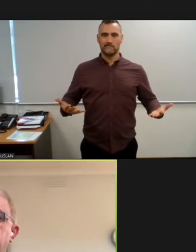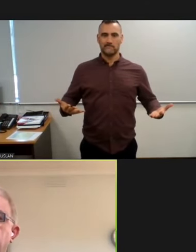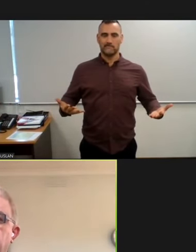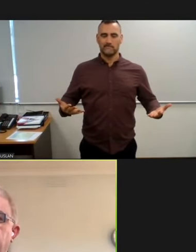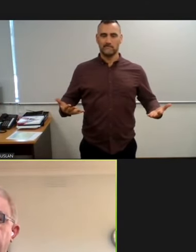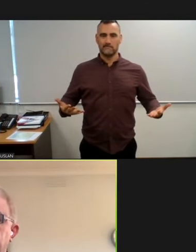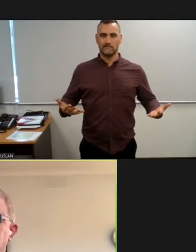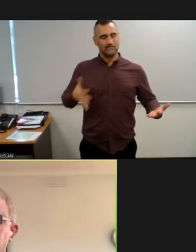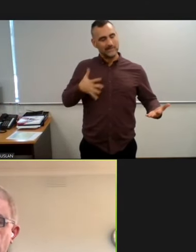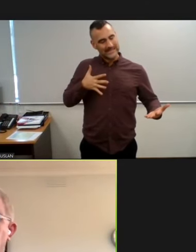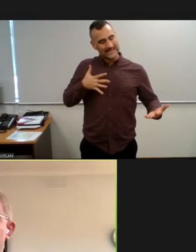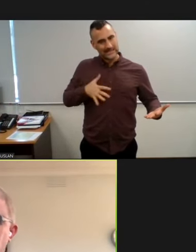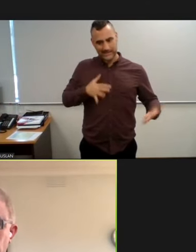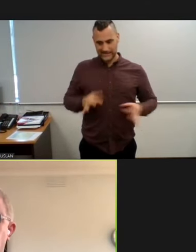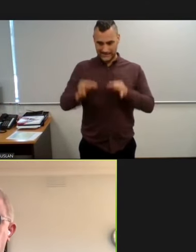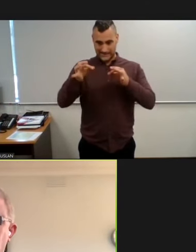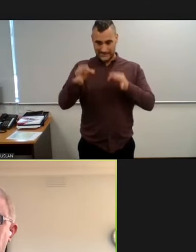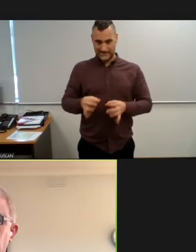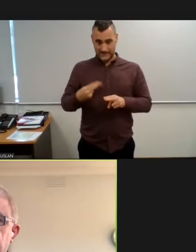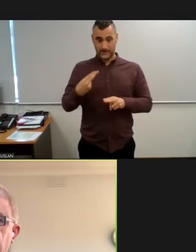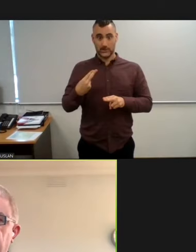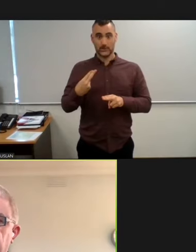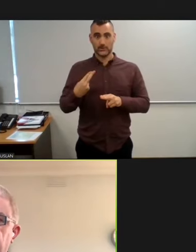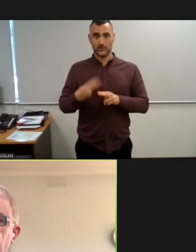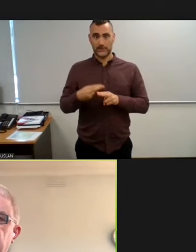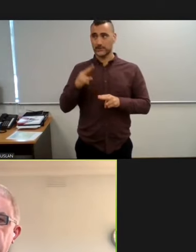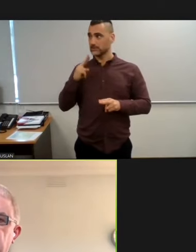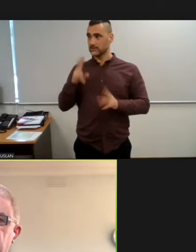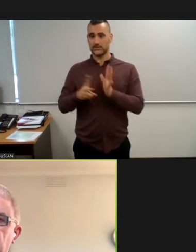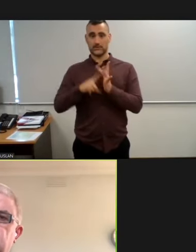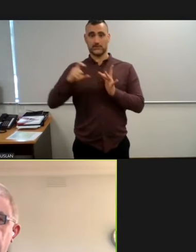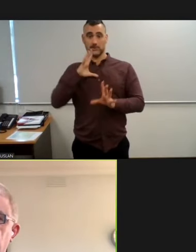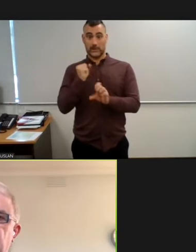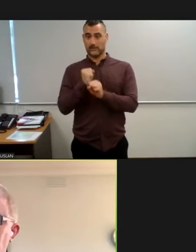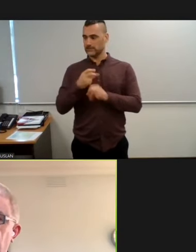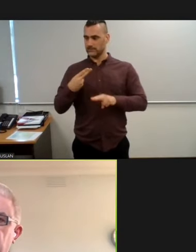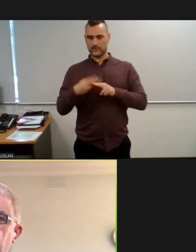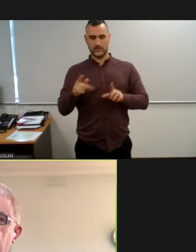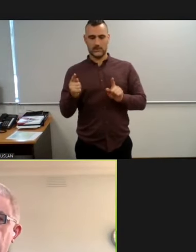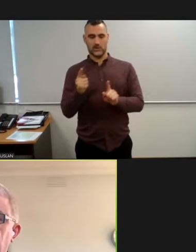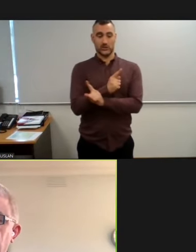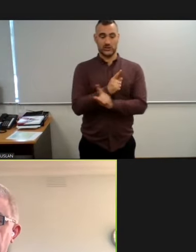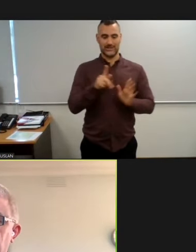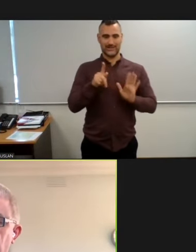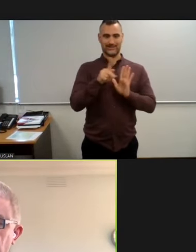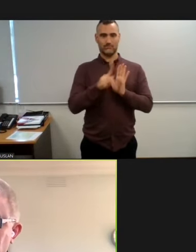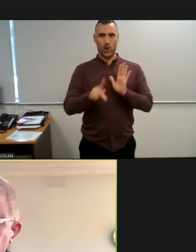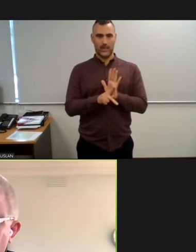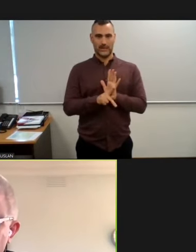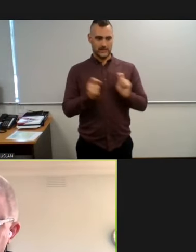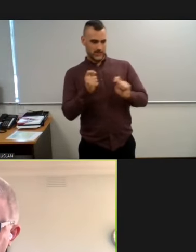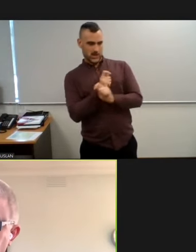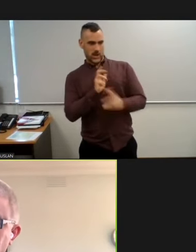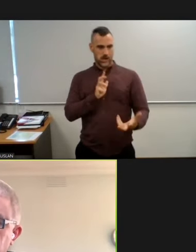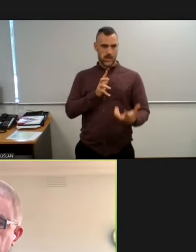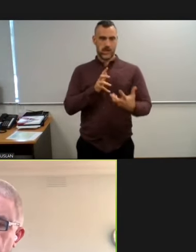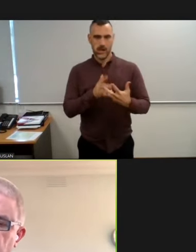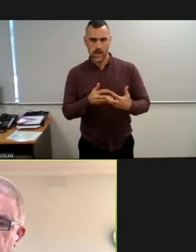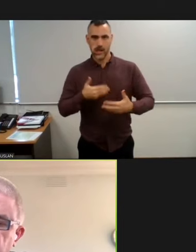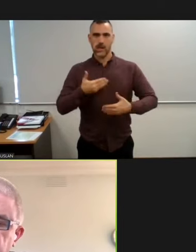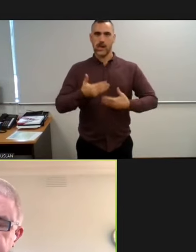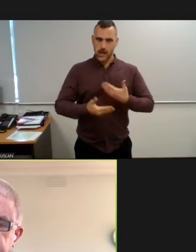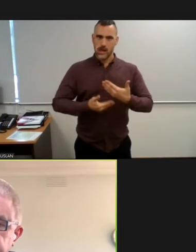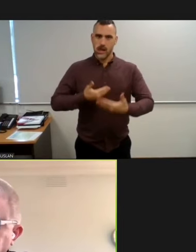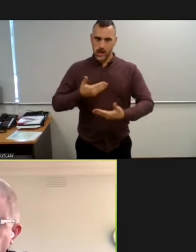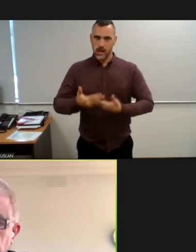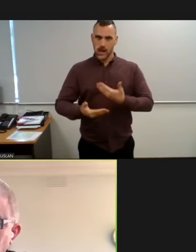quick the Victorian government policy processes are at the moment in terms of adjusting to things as they